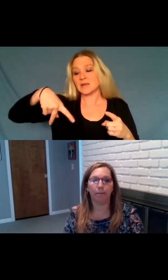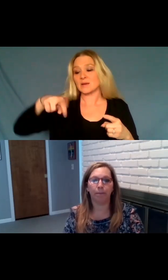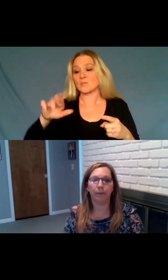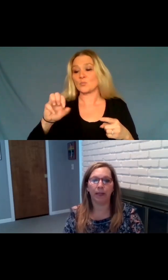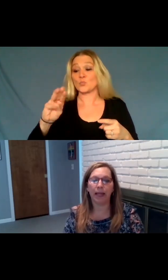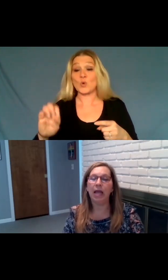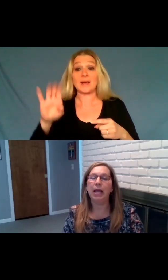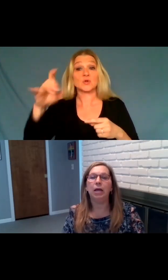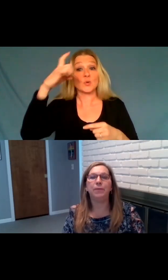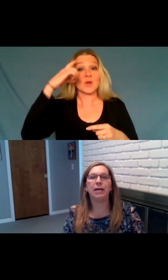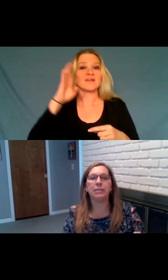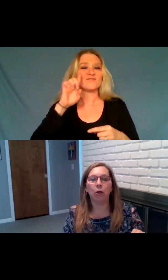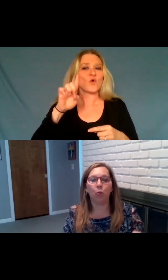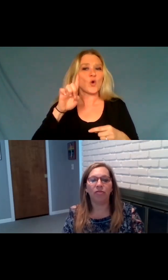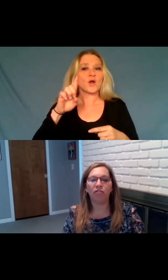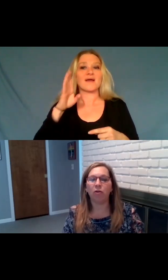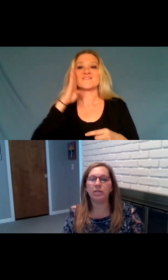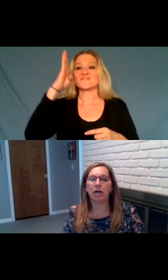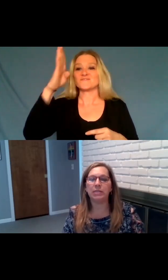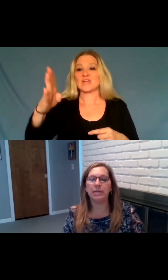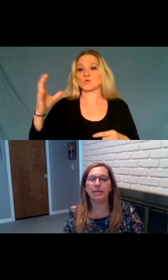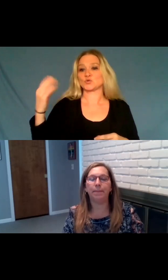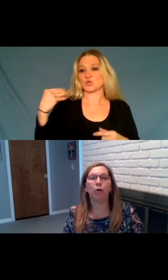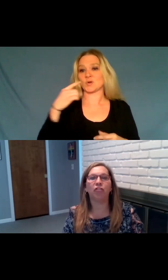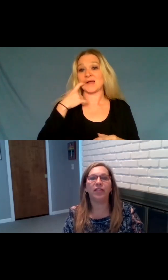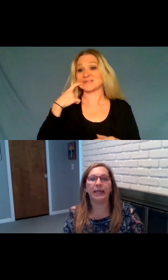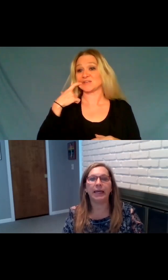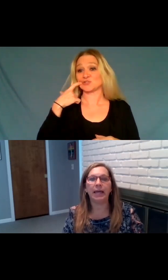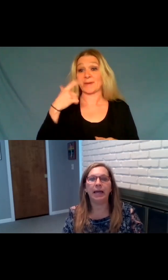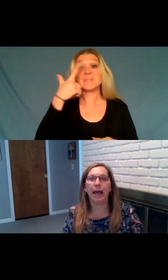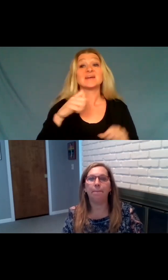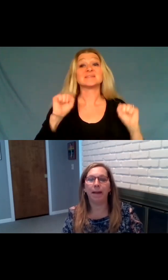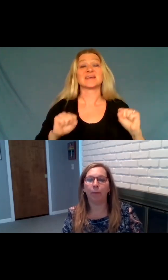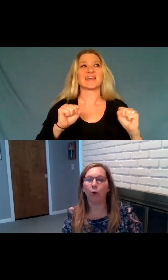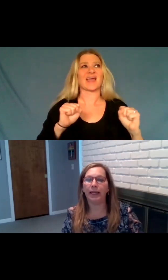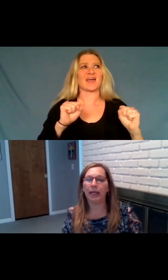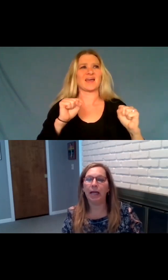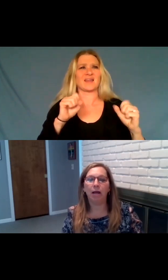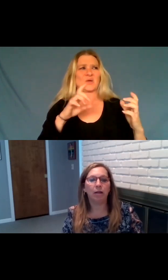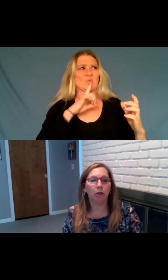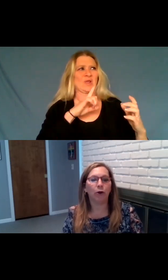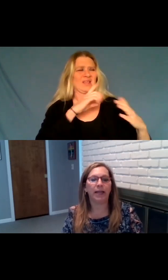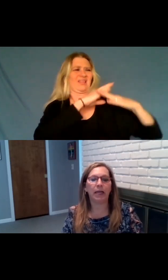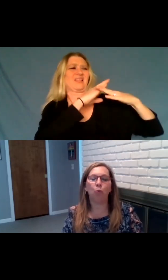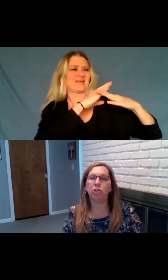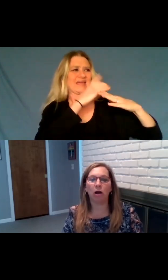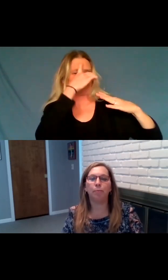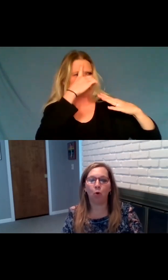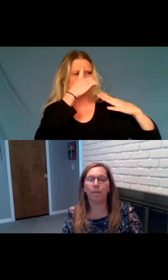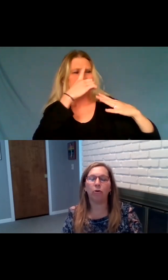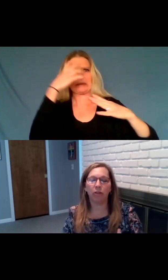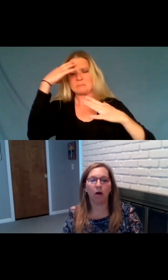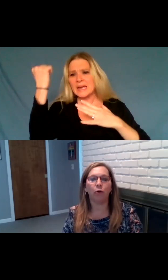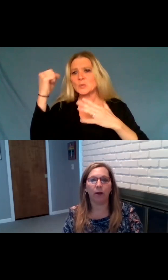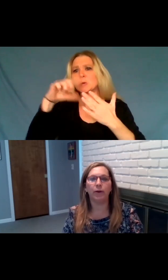addiction. Okay? Because what this drug does is it impairs thinking and memory, learning, and we'll talk